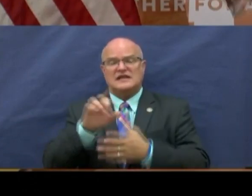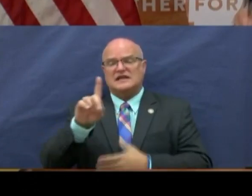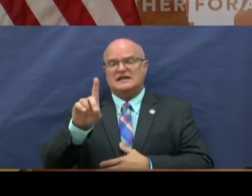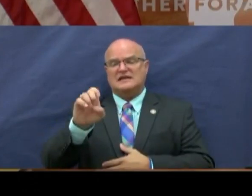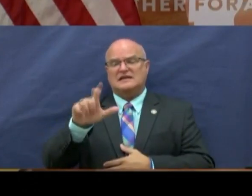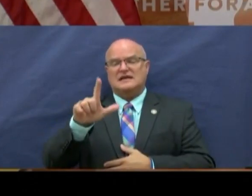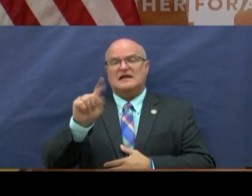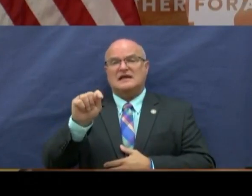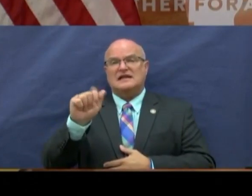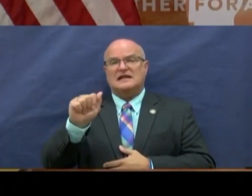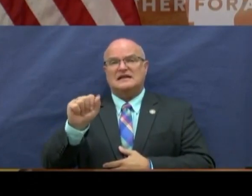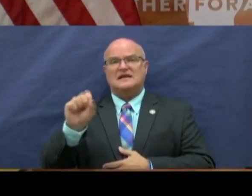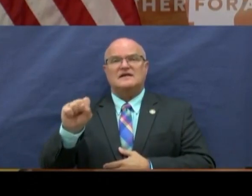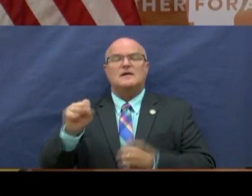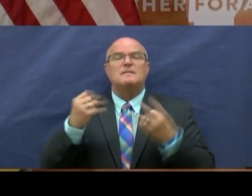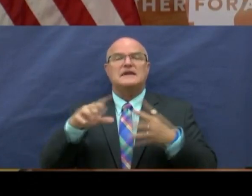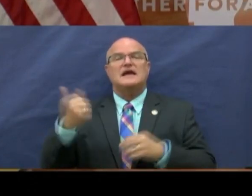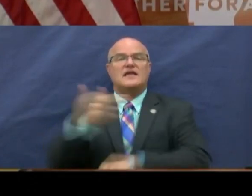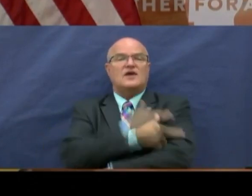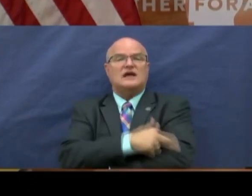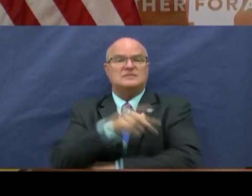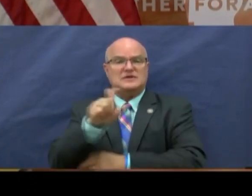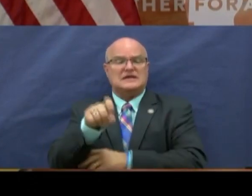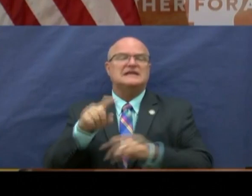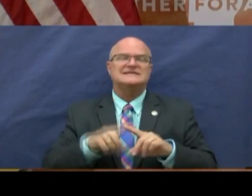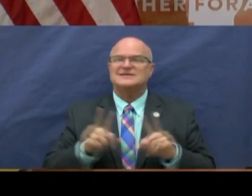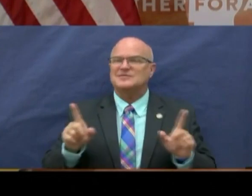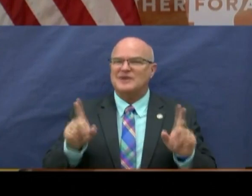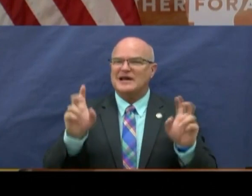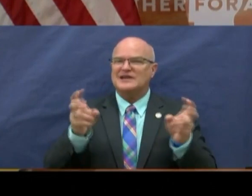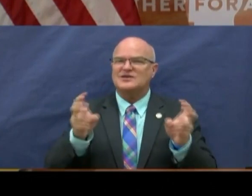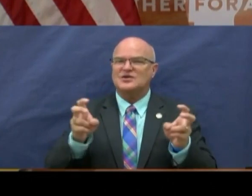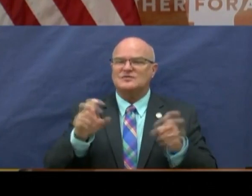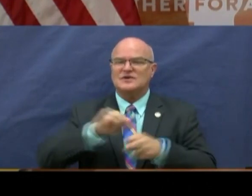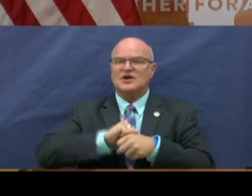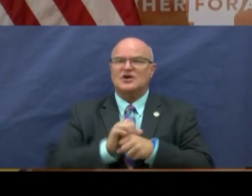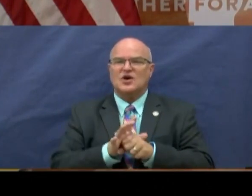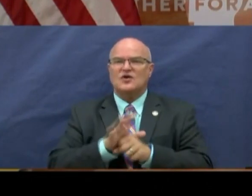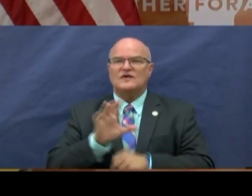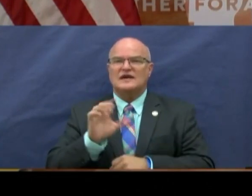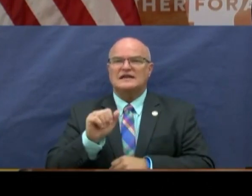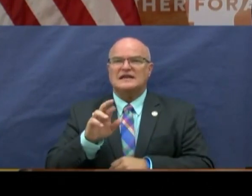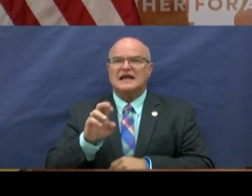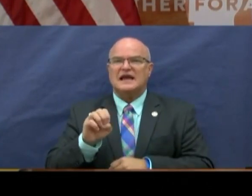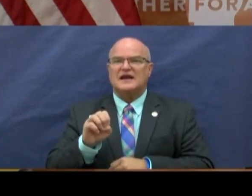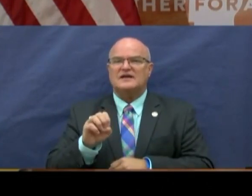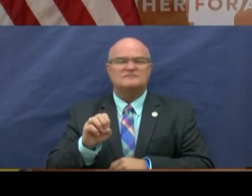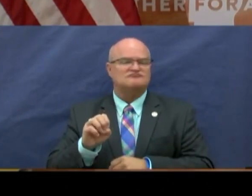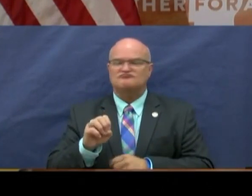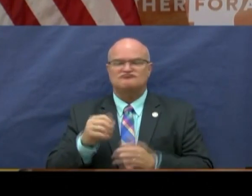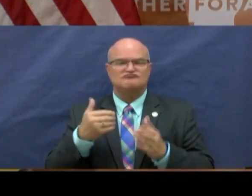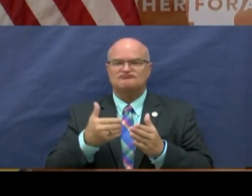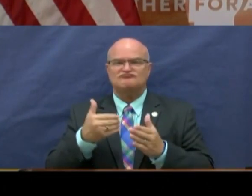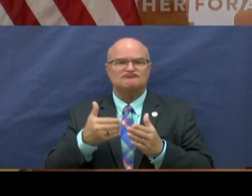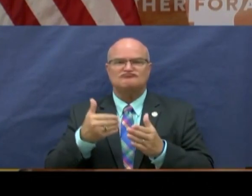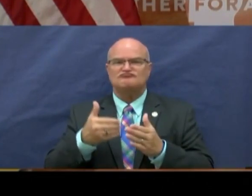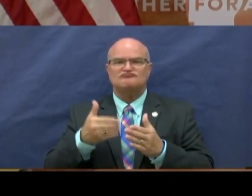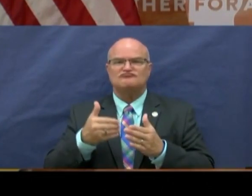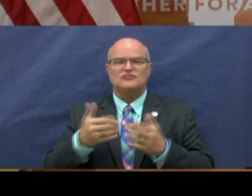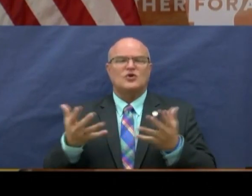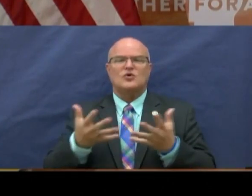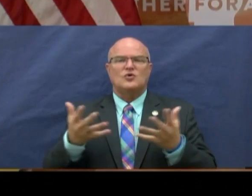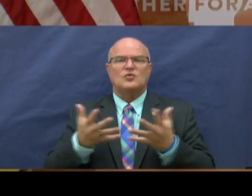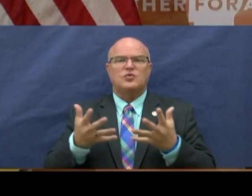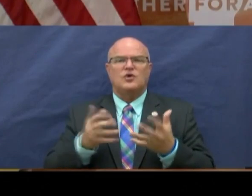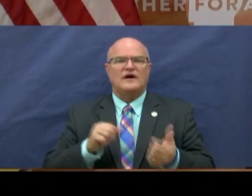for a lot of other hospital needs, but in terms of our COVID care, we're not anywhere close to what